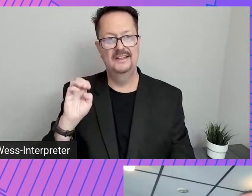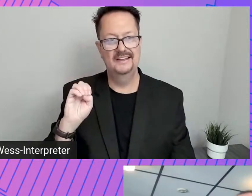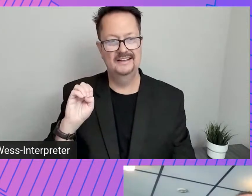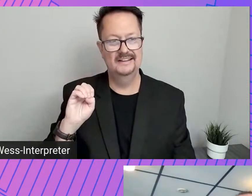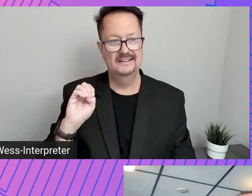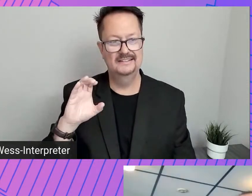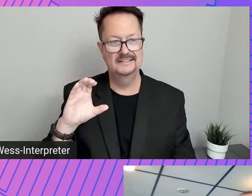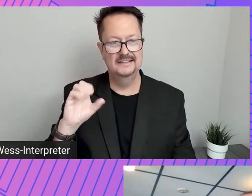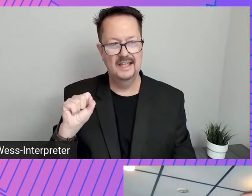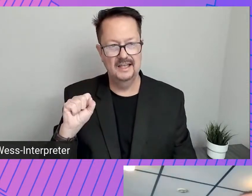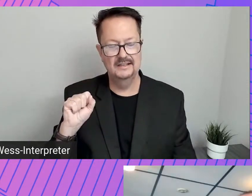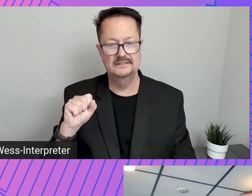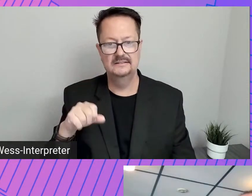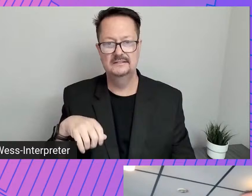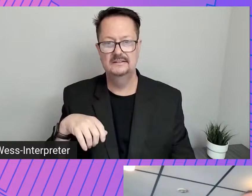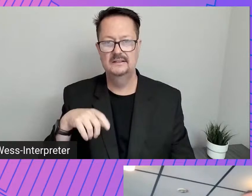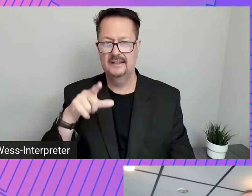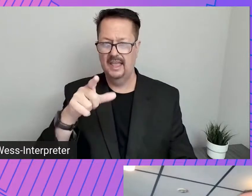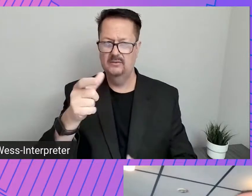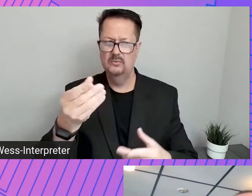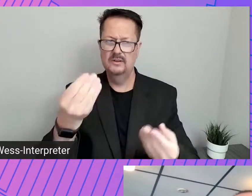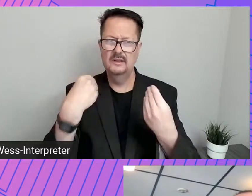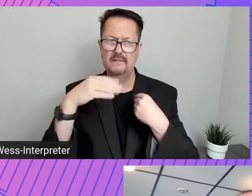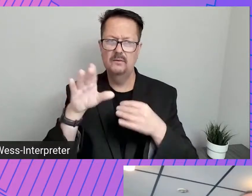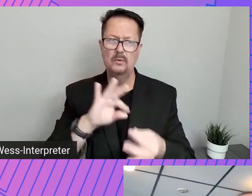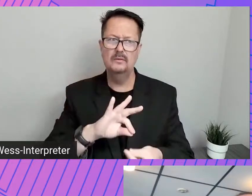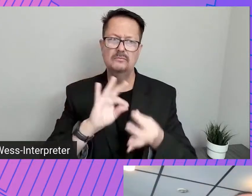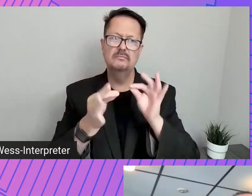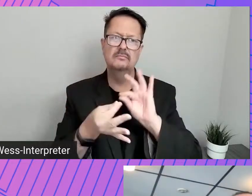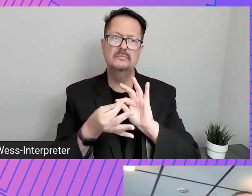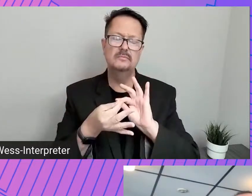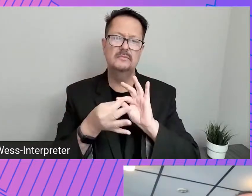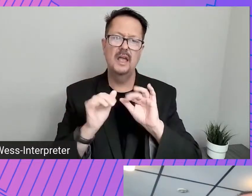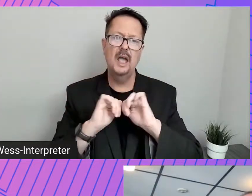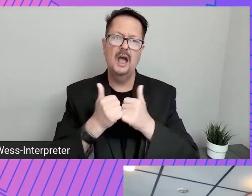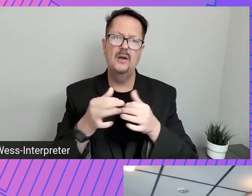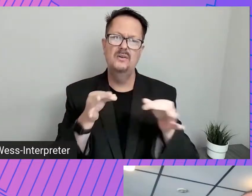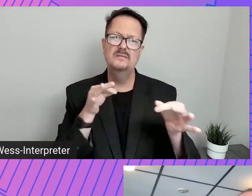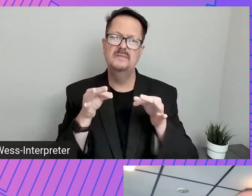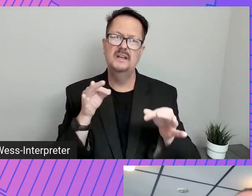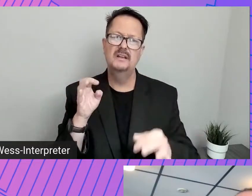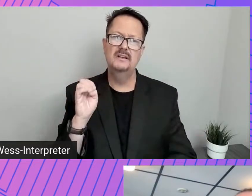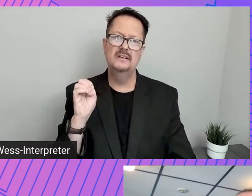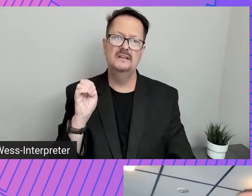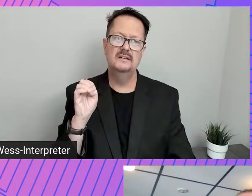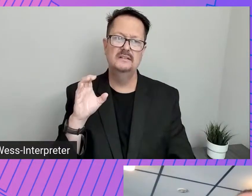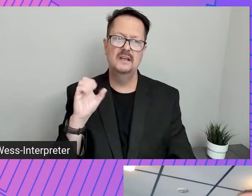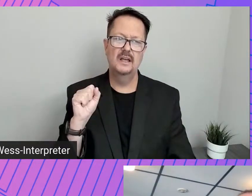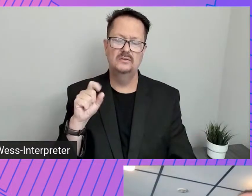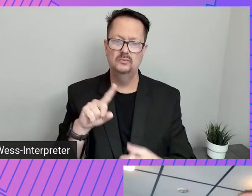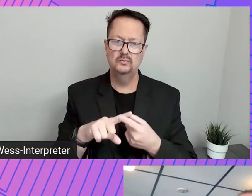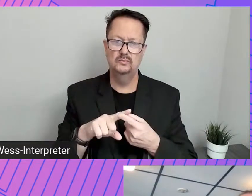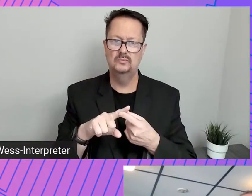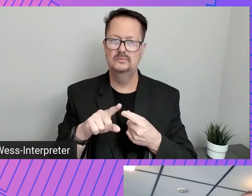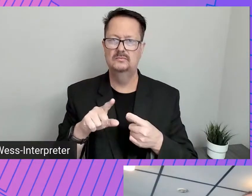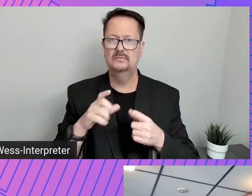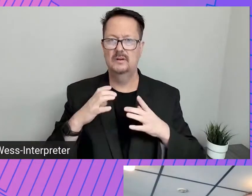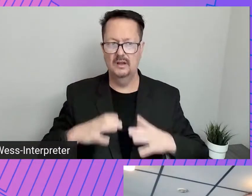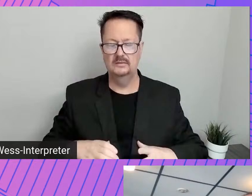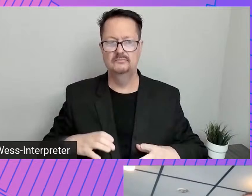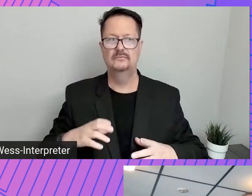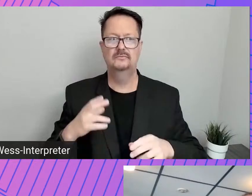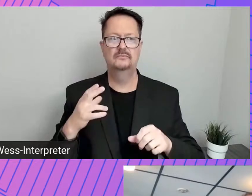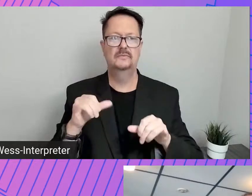can maybe you give us your interpretation of how you would explain ECS to a customer or to one of your engineers?